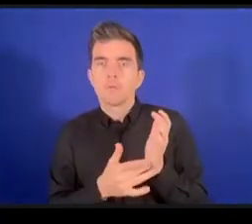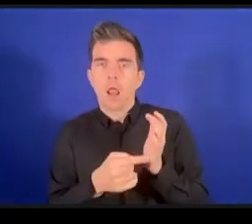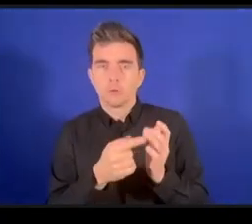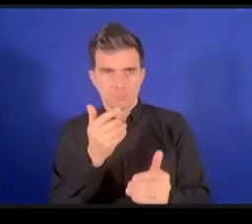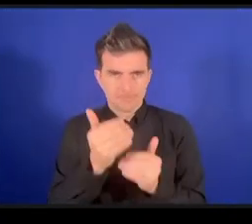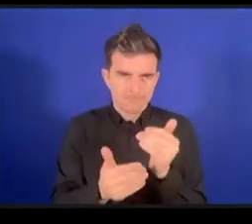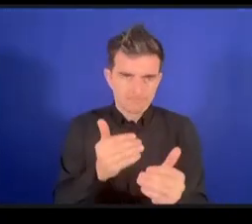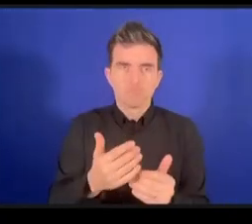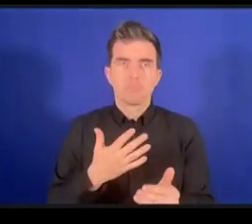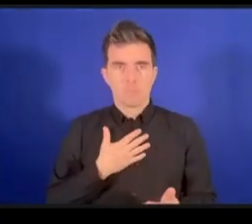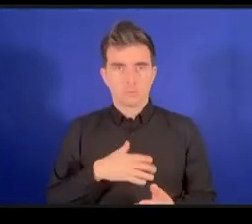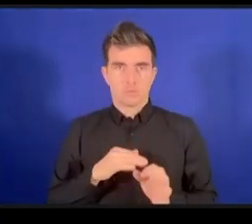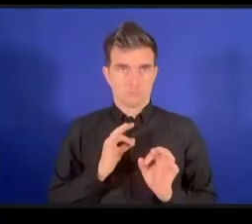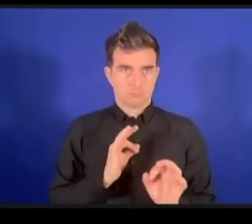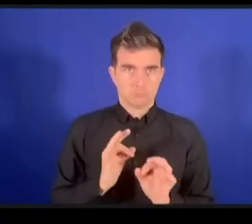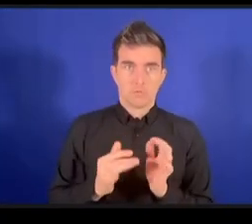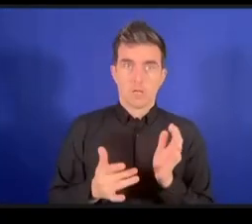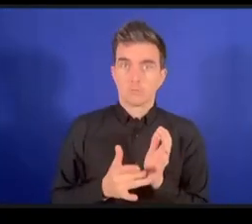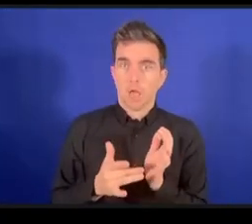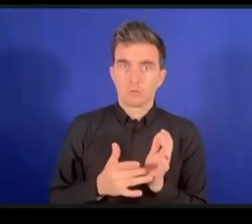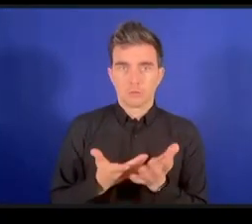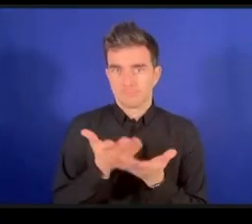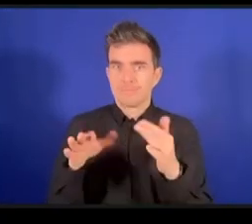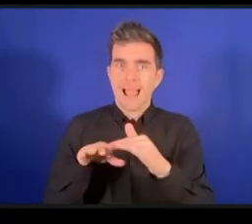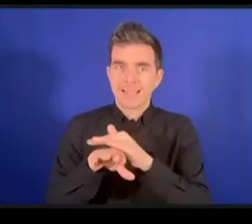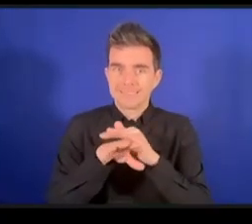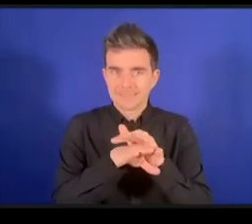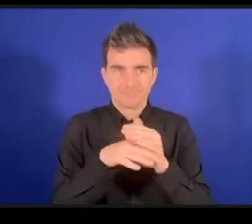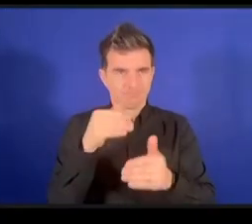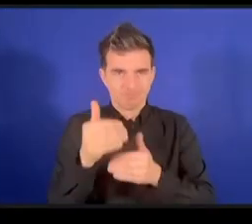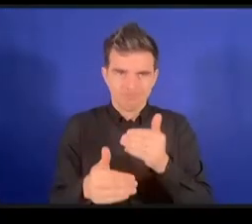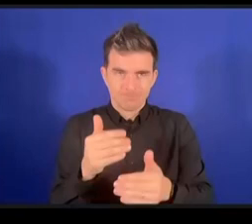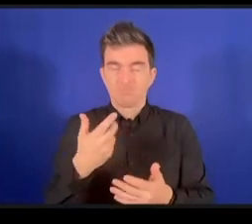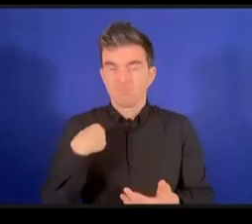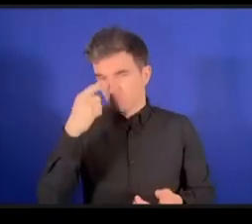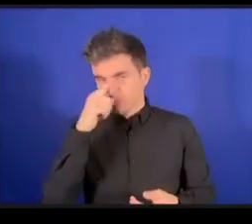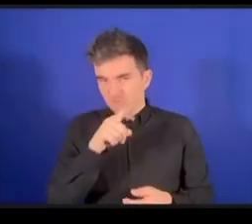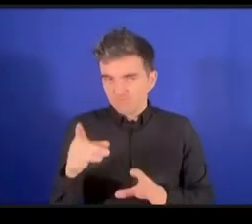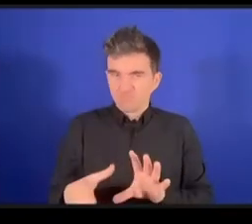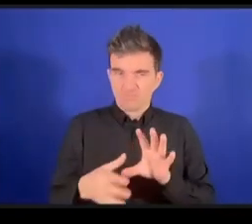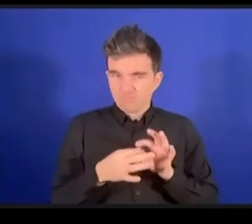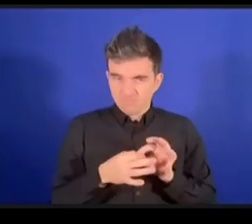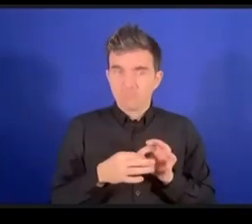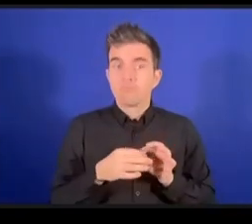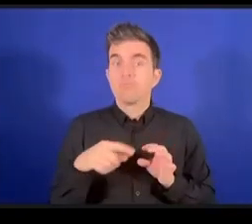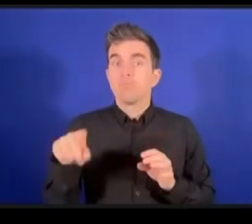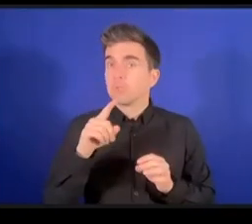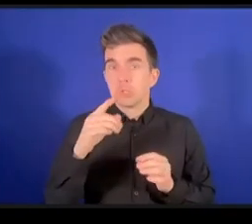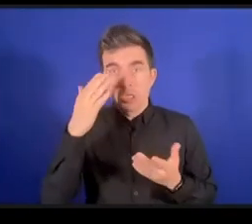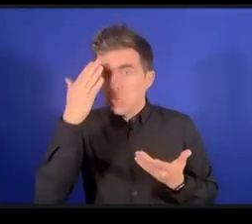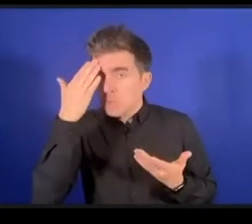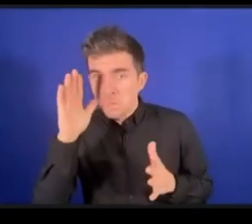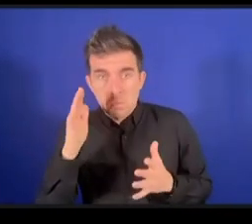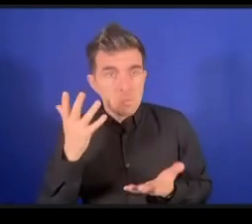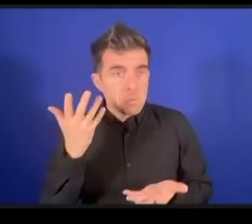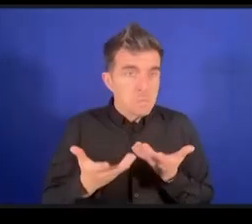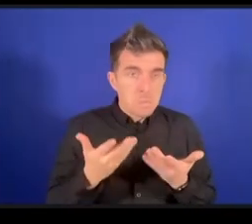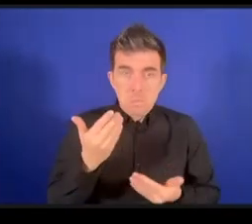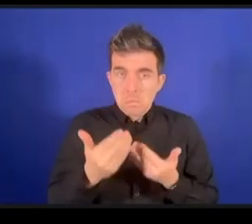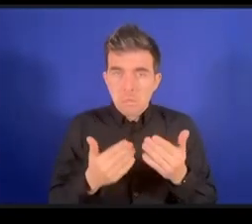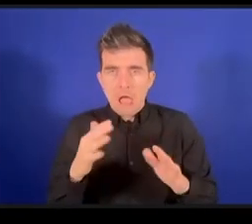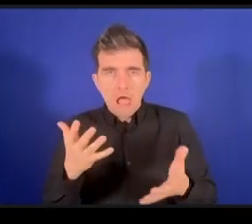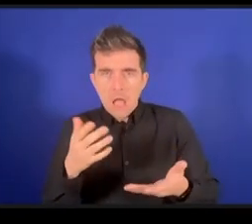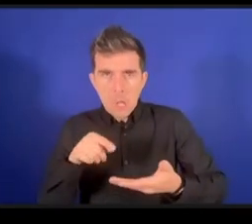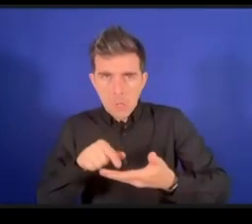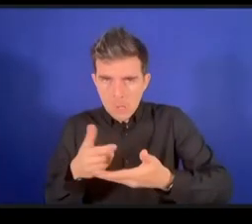don't know how a screen reader works, then how are you going to make a web page that works well with a screen reader? So